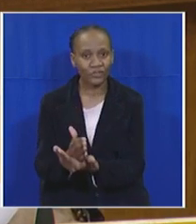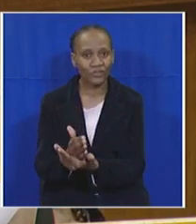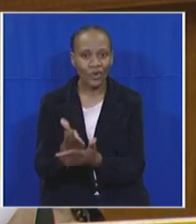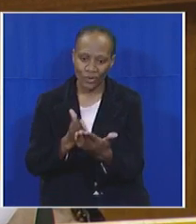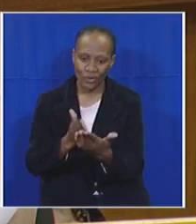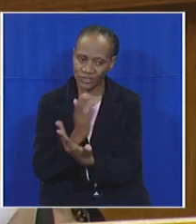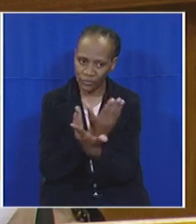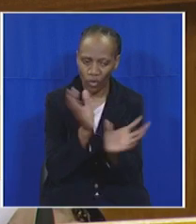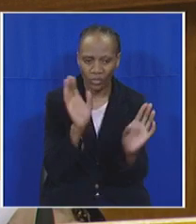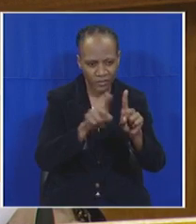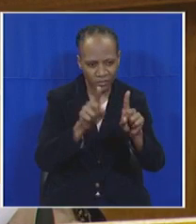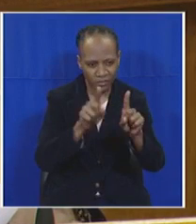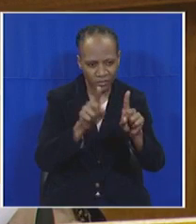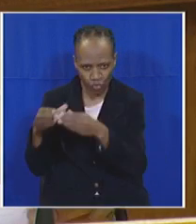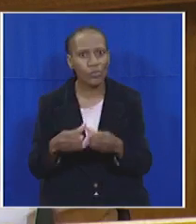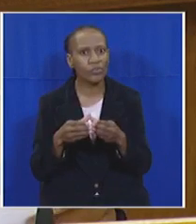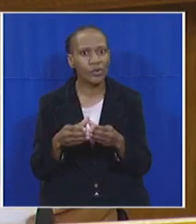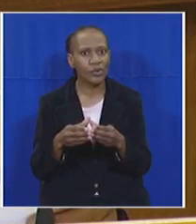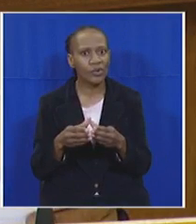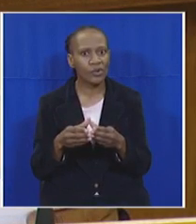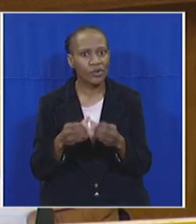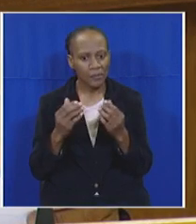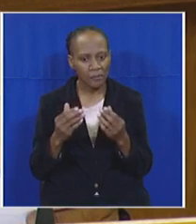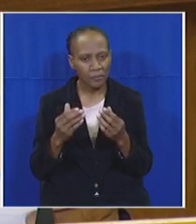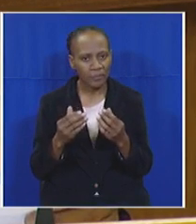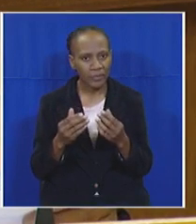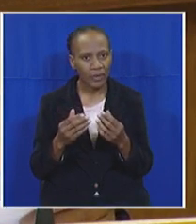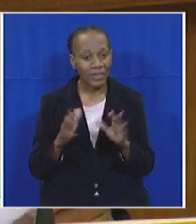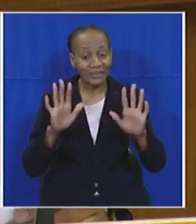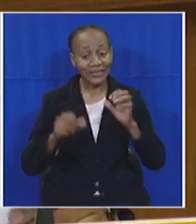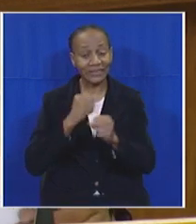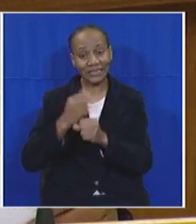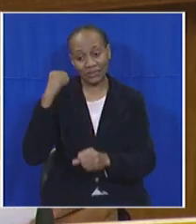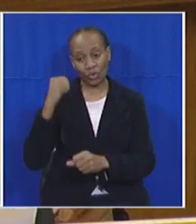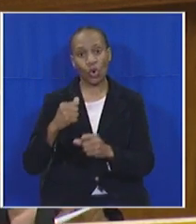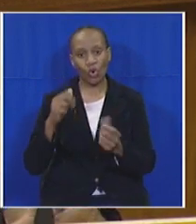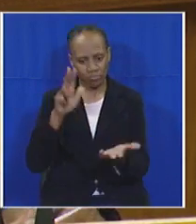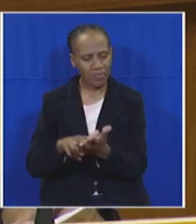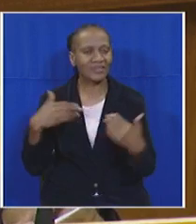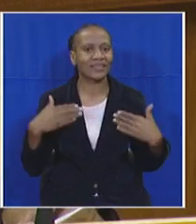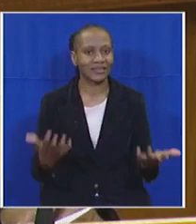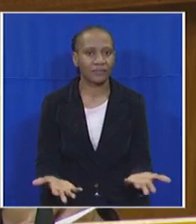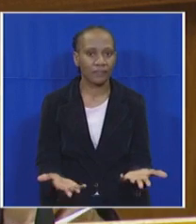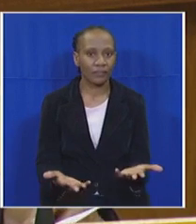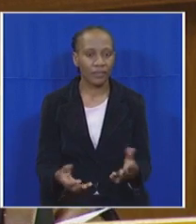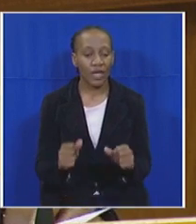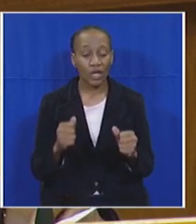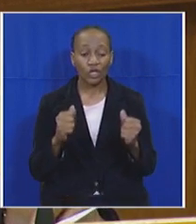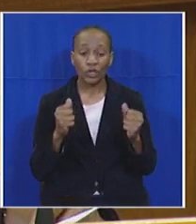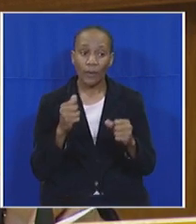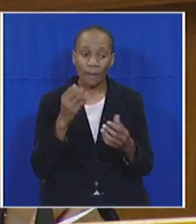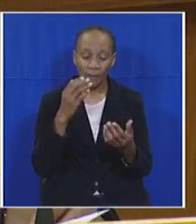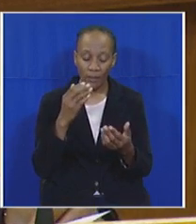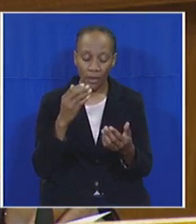of the United Nations Declaration on the Rights of the Indigenous People 10 years ago. The cause of the triple challenges of